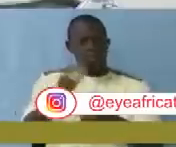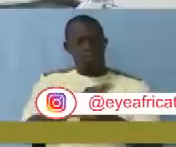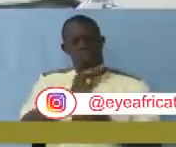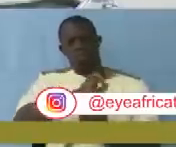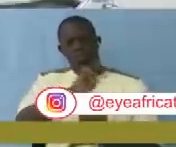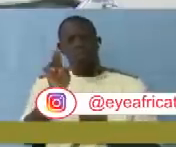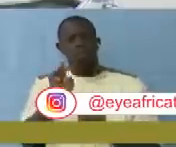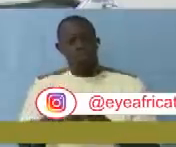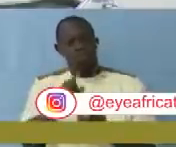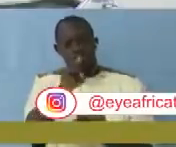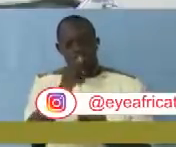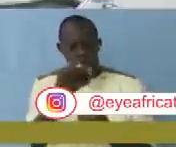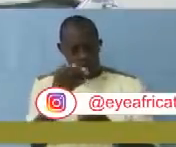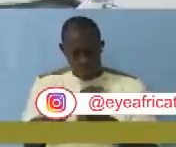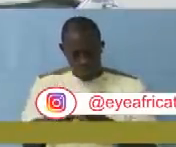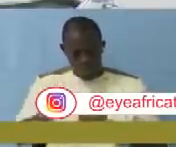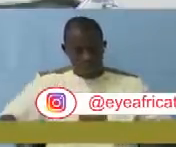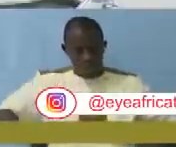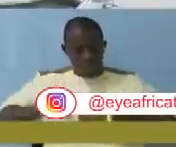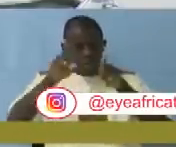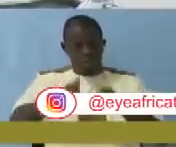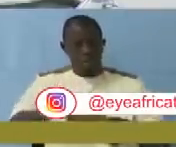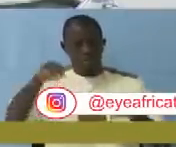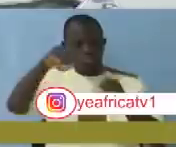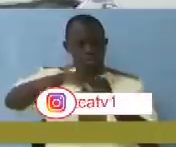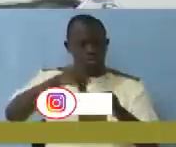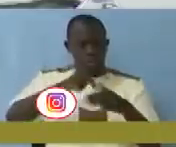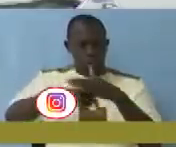Did you come to be involved in that matter?